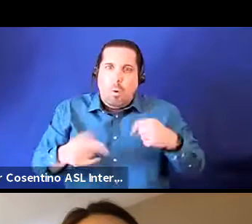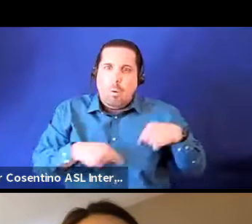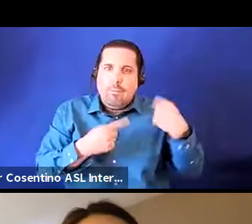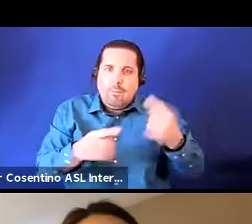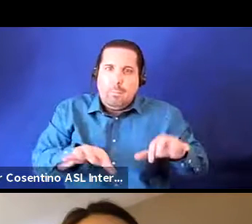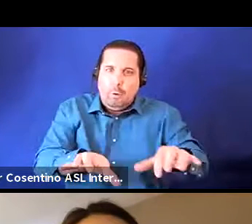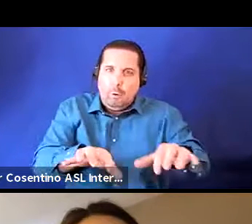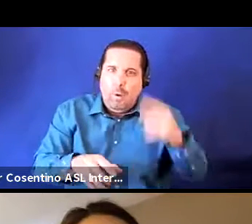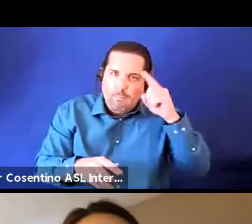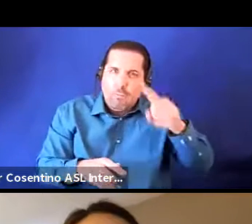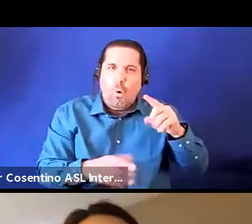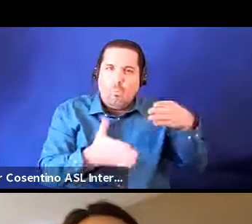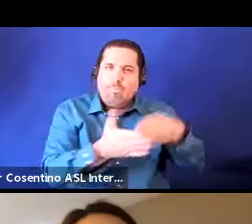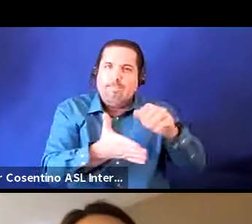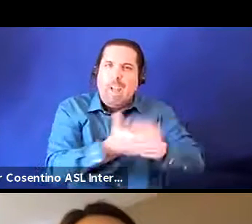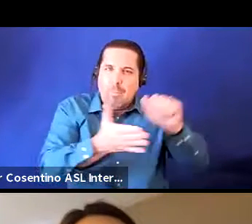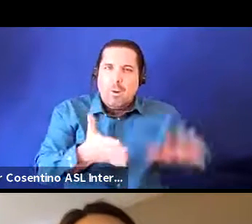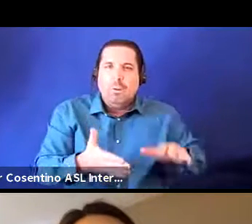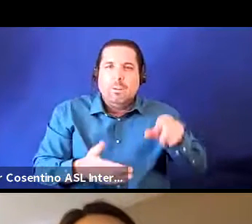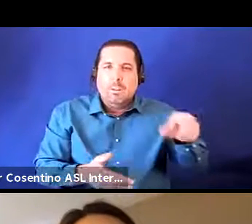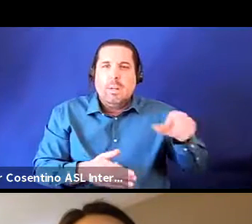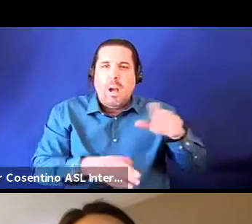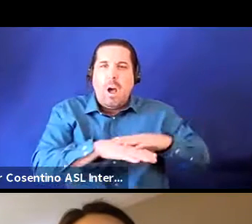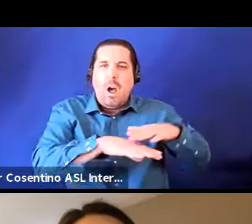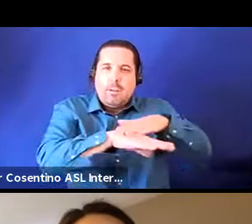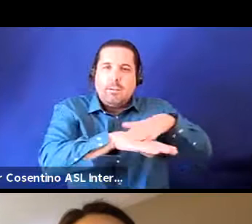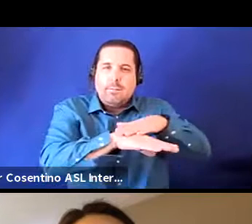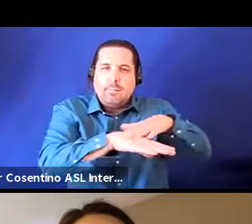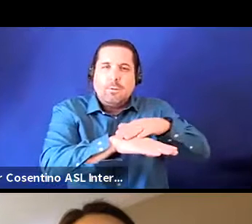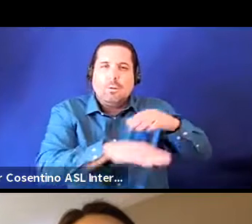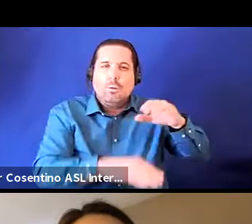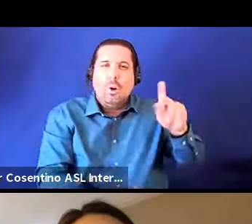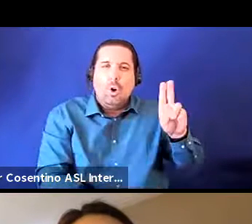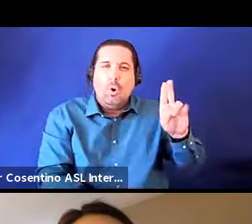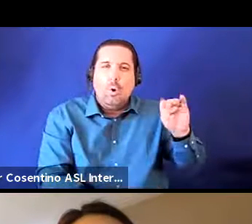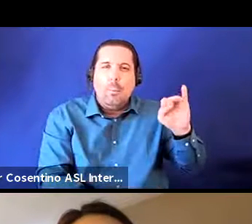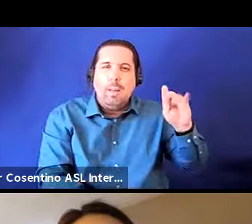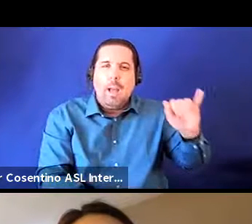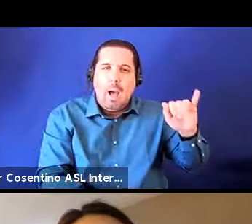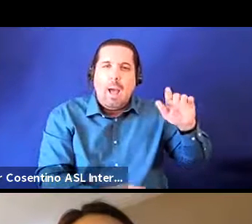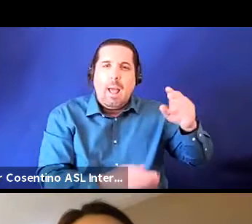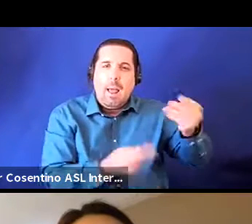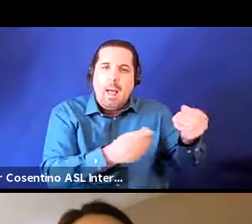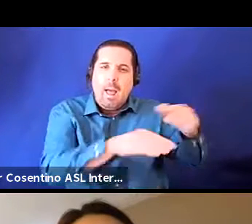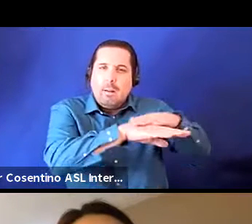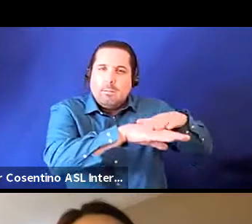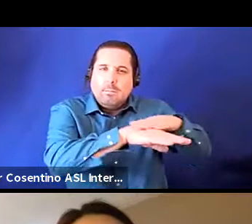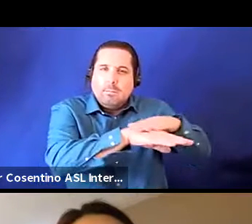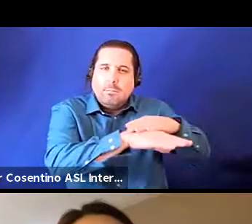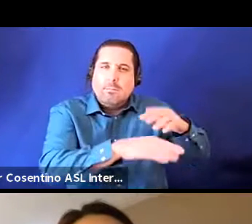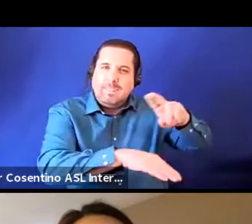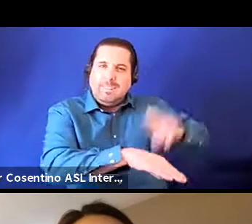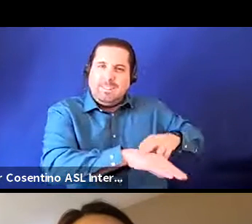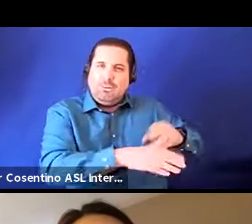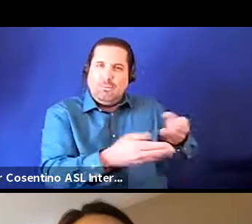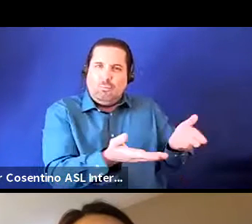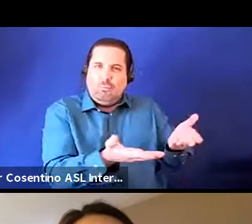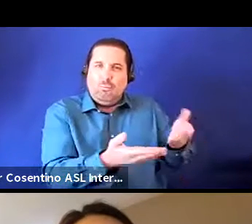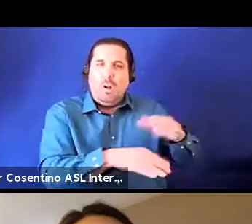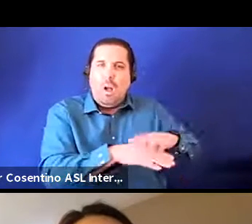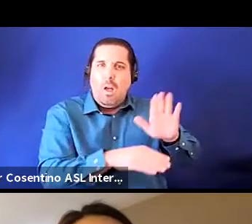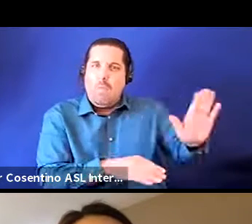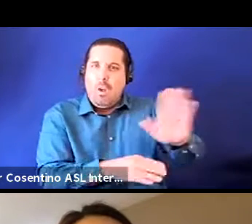from Kumeyaay land, and that the Kumeyaay are actively resisting forms of militarization, incarceration